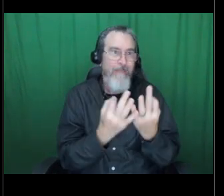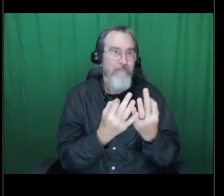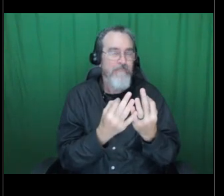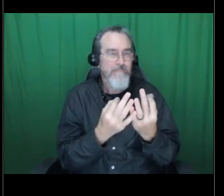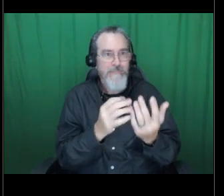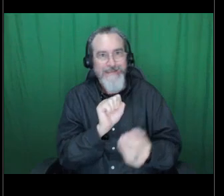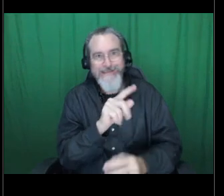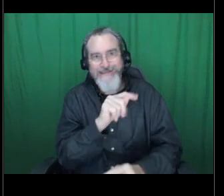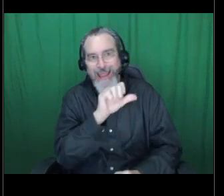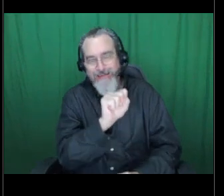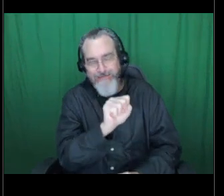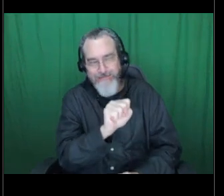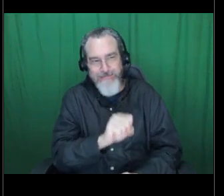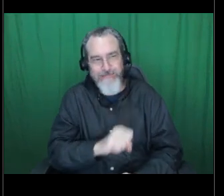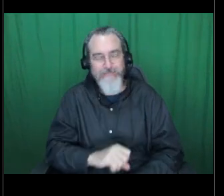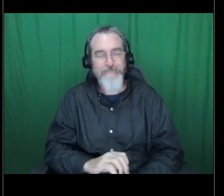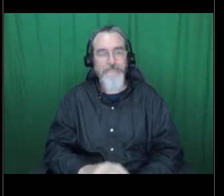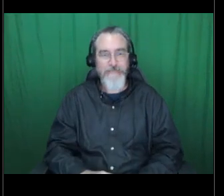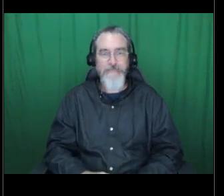status.